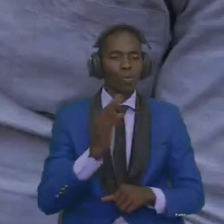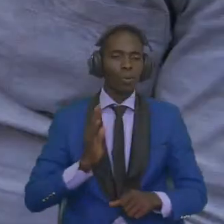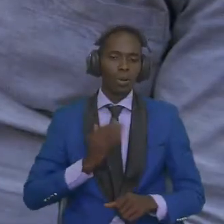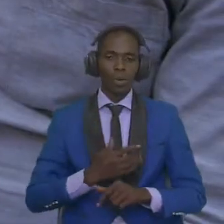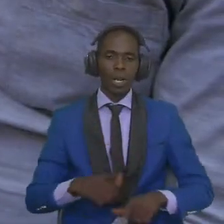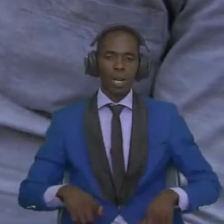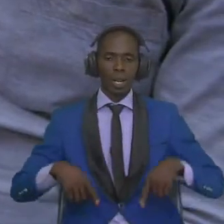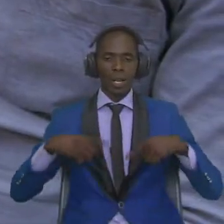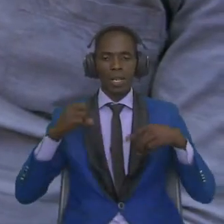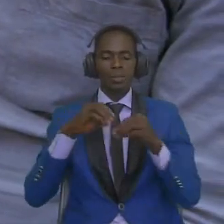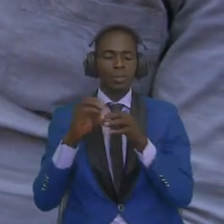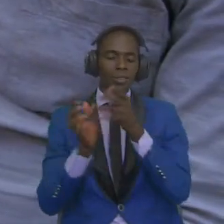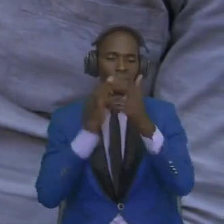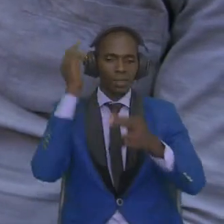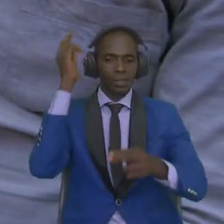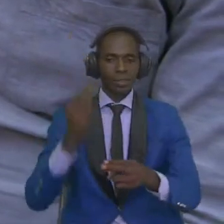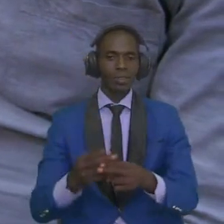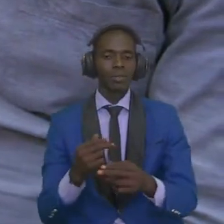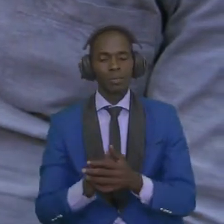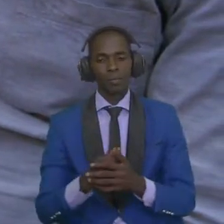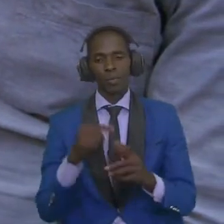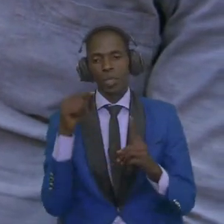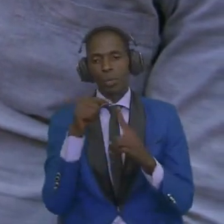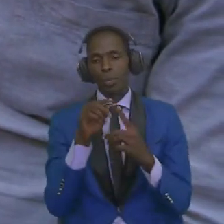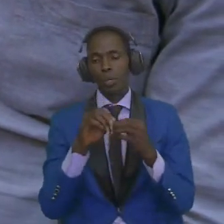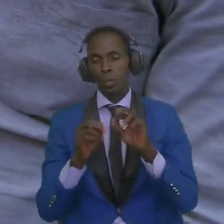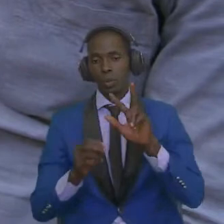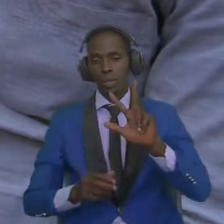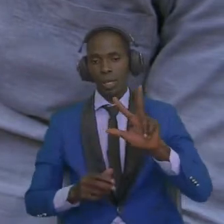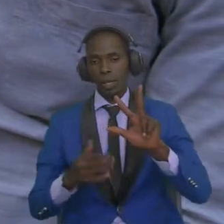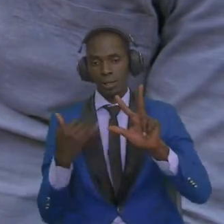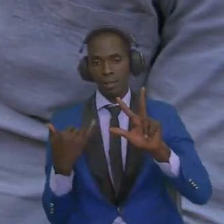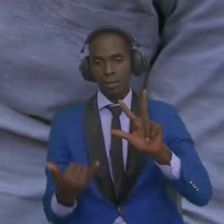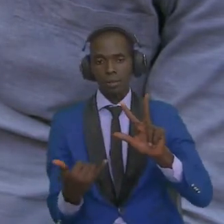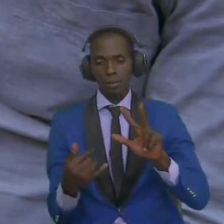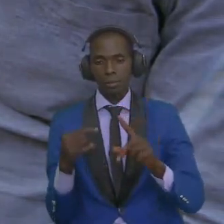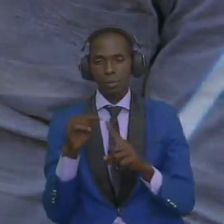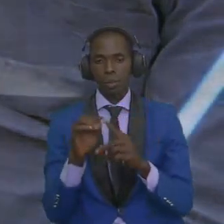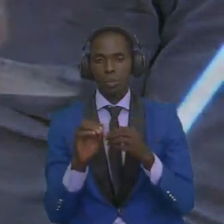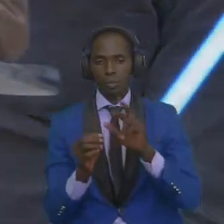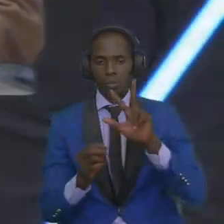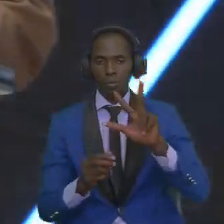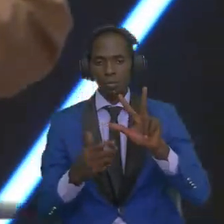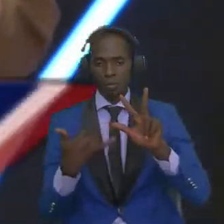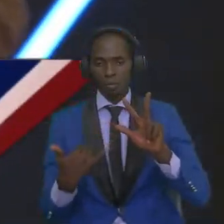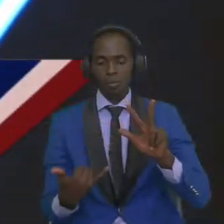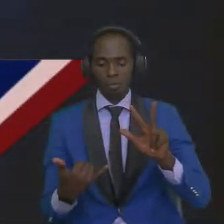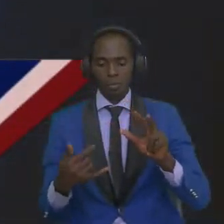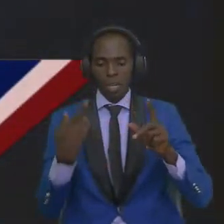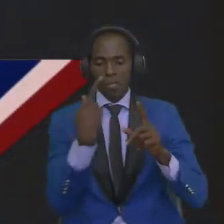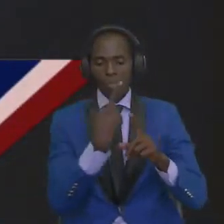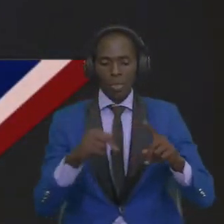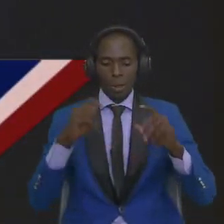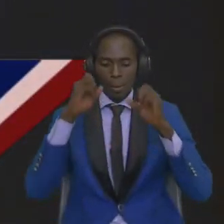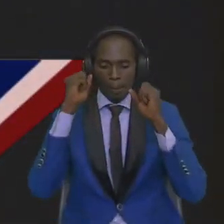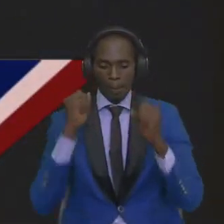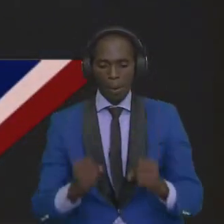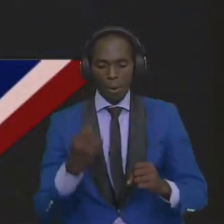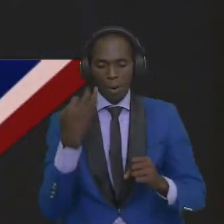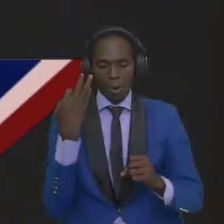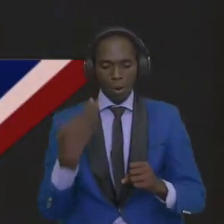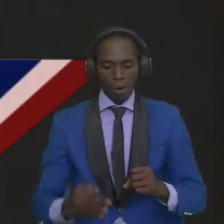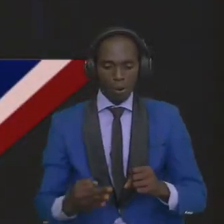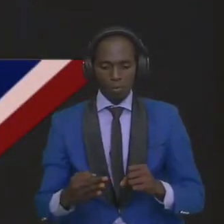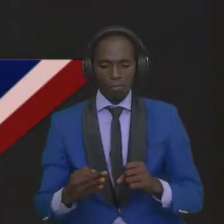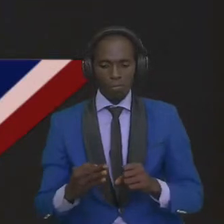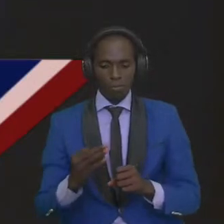in Jesus' name. Point number 3 now. We're looking at the power or strengthening